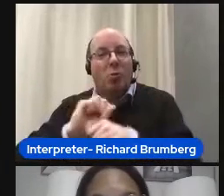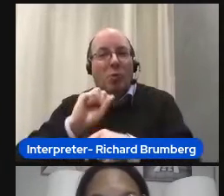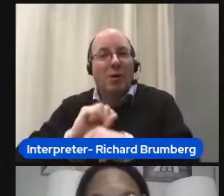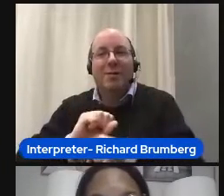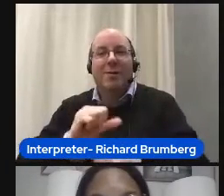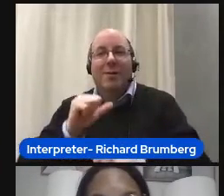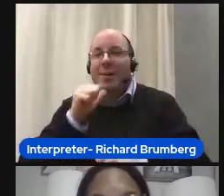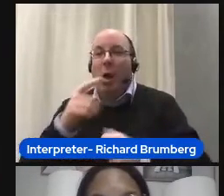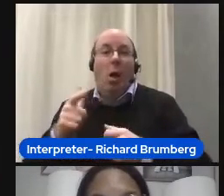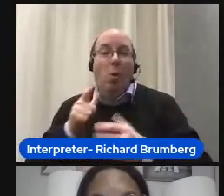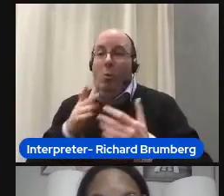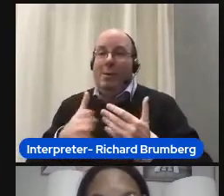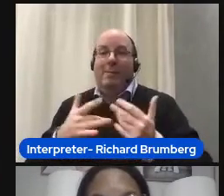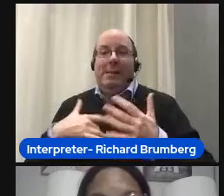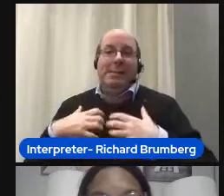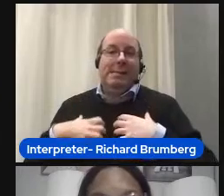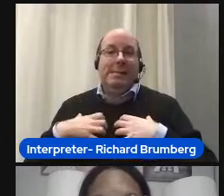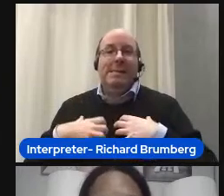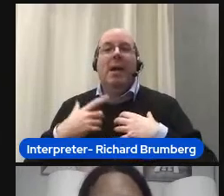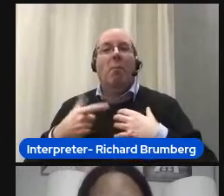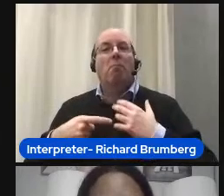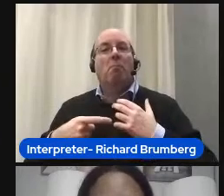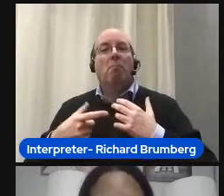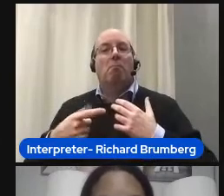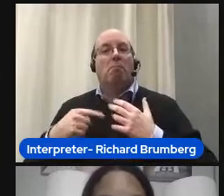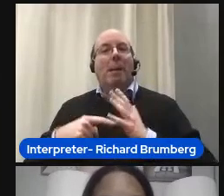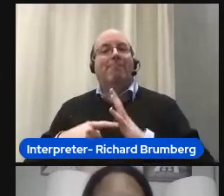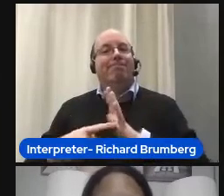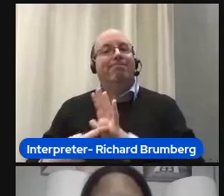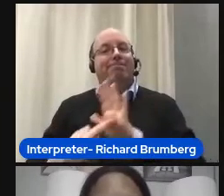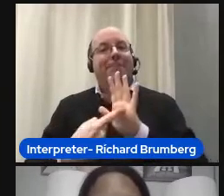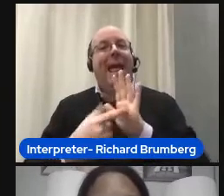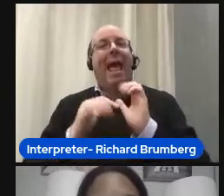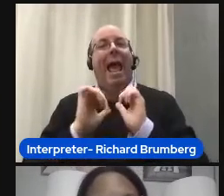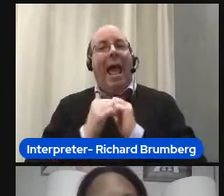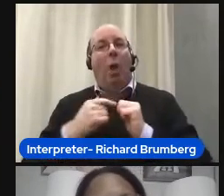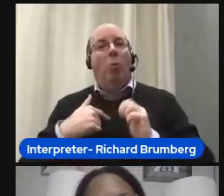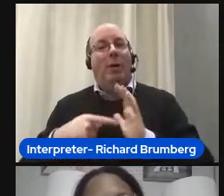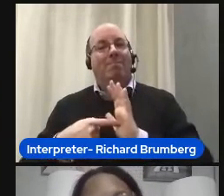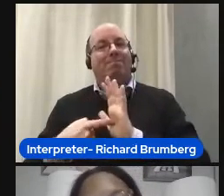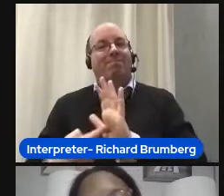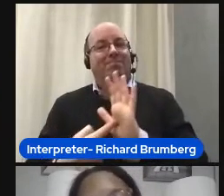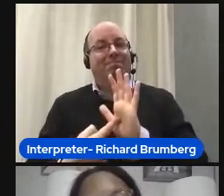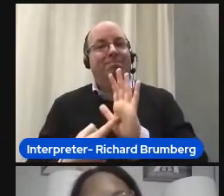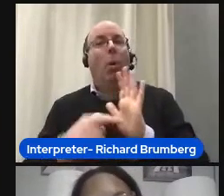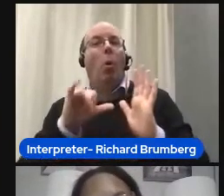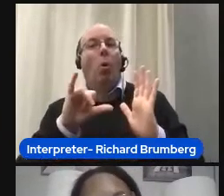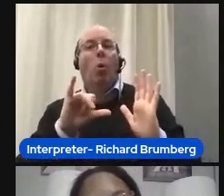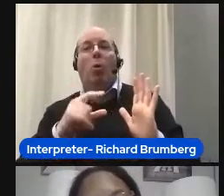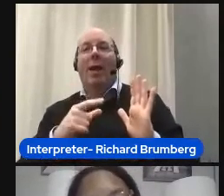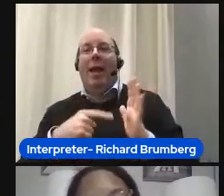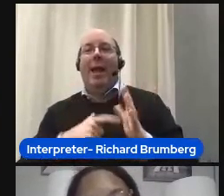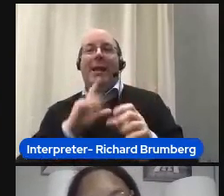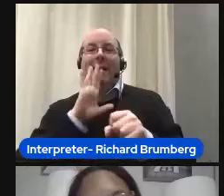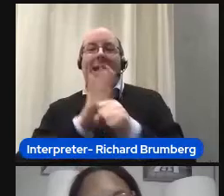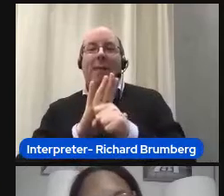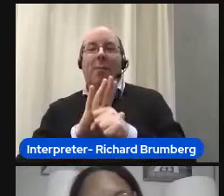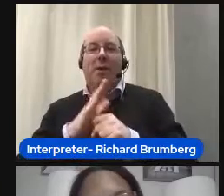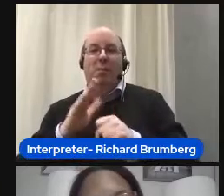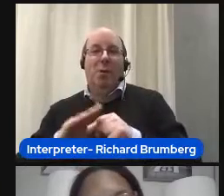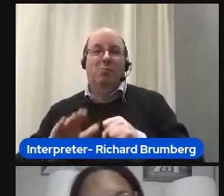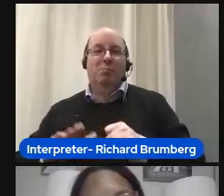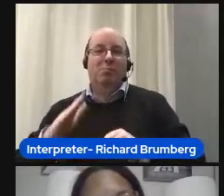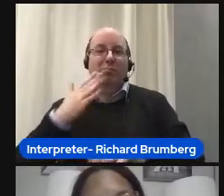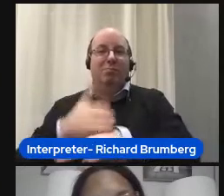not always comfortable, and you're modeling how we can step into discomfort and really continue and commit to our growth. So thank you on behalf of